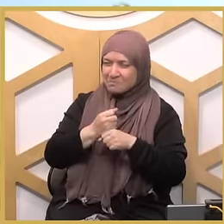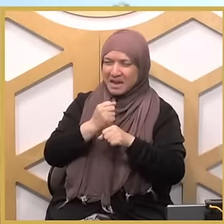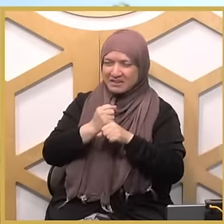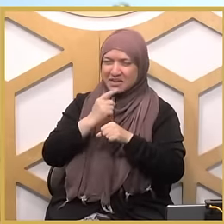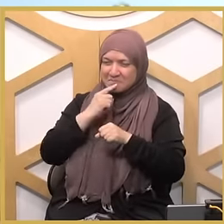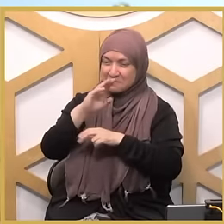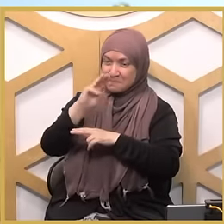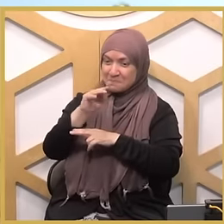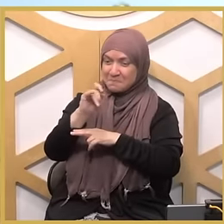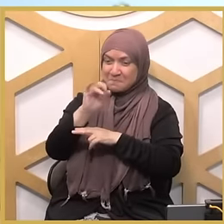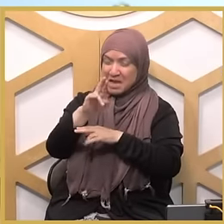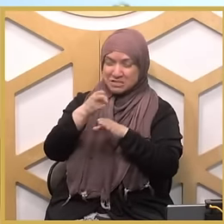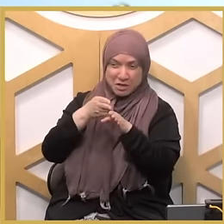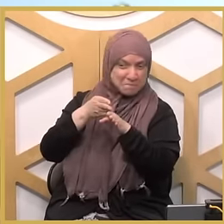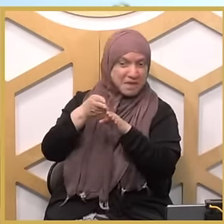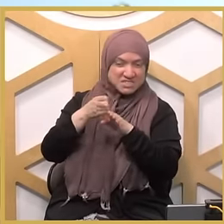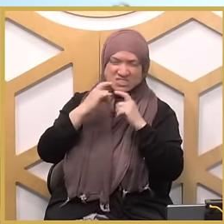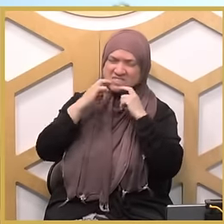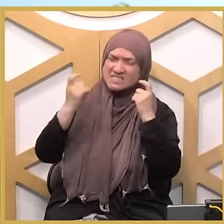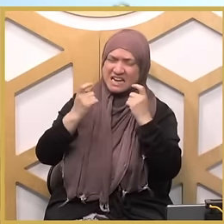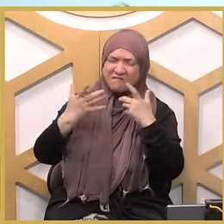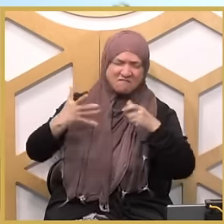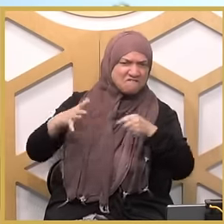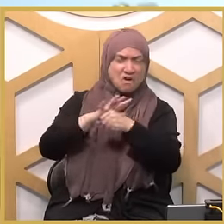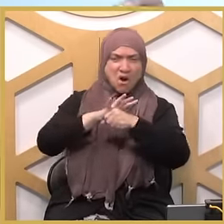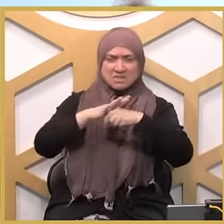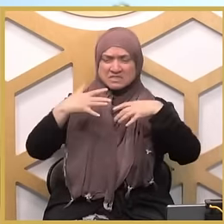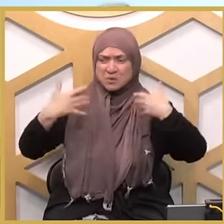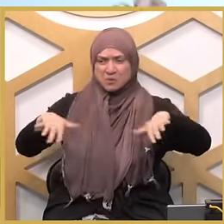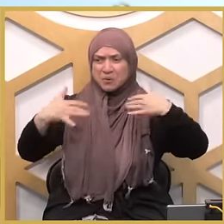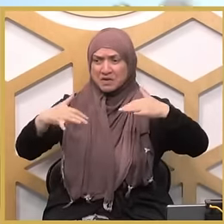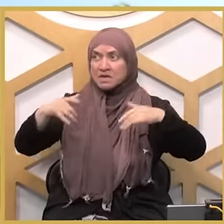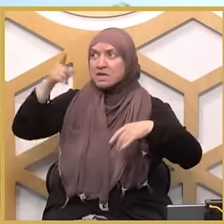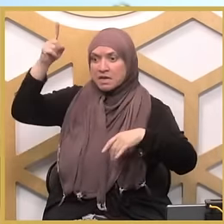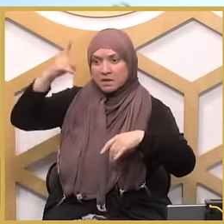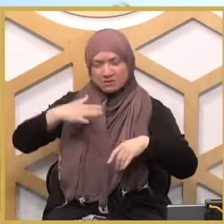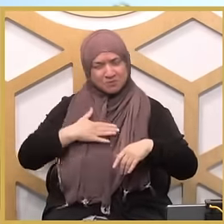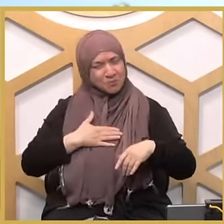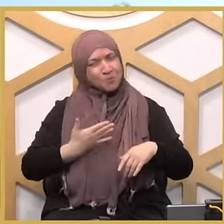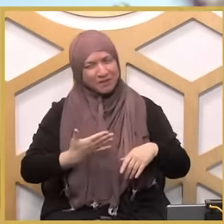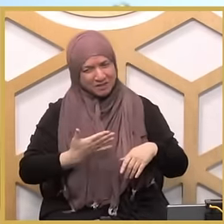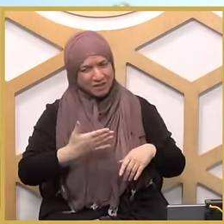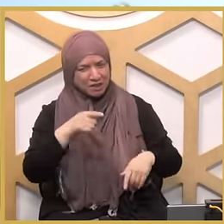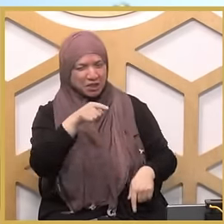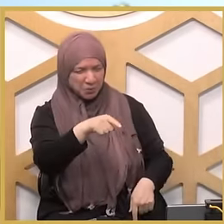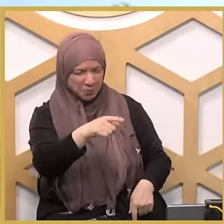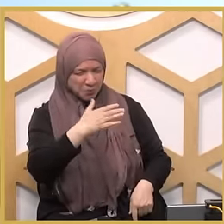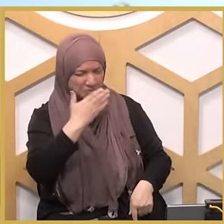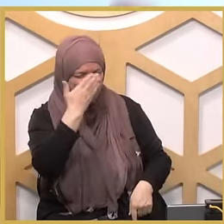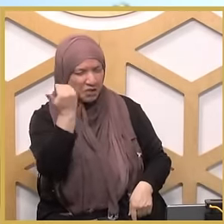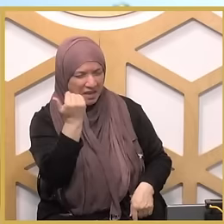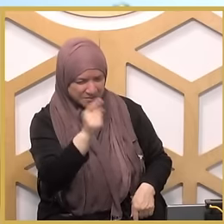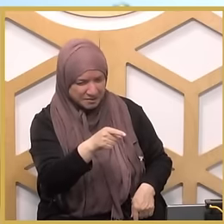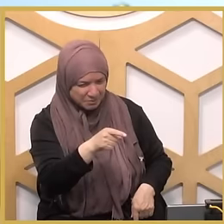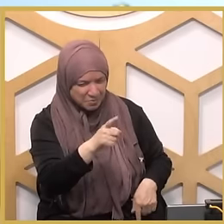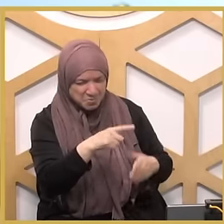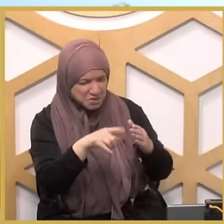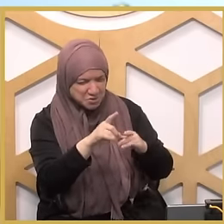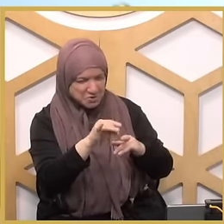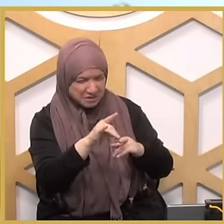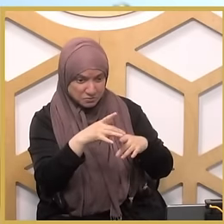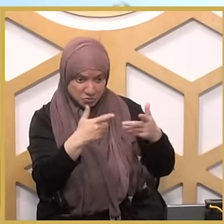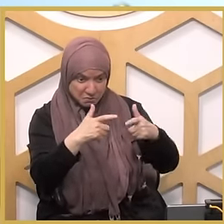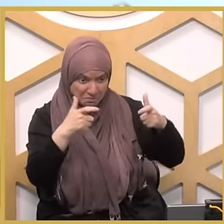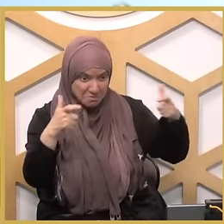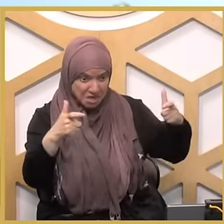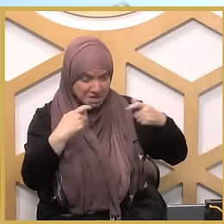pursue what you're going to pursue. Once you realize that it's not what it's been made out to be and you want to come back, you know how to get back to Allah subhanahu